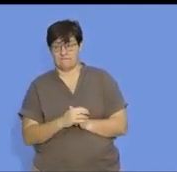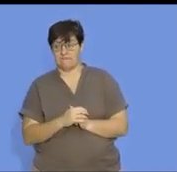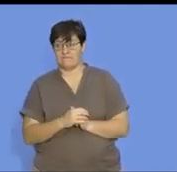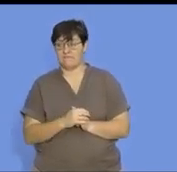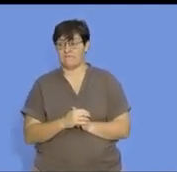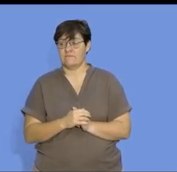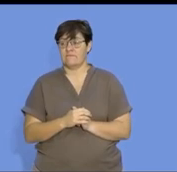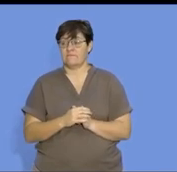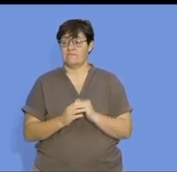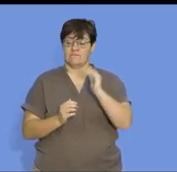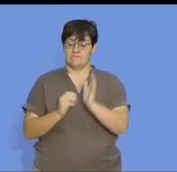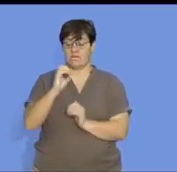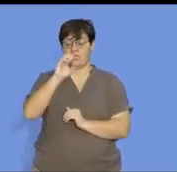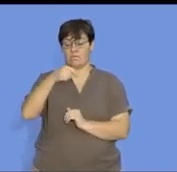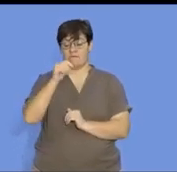times 0.5.